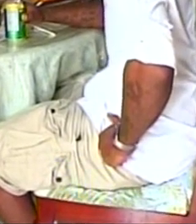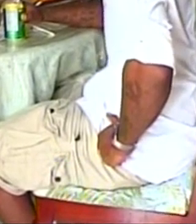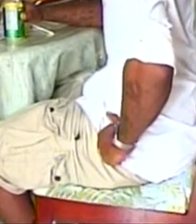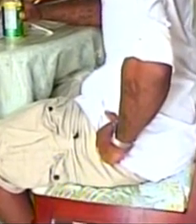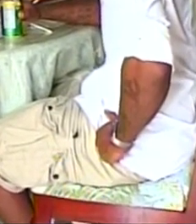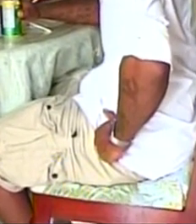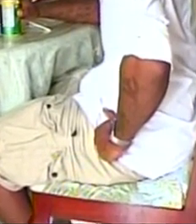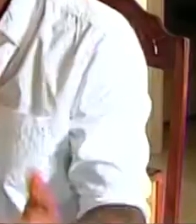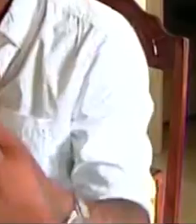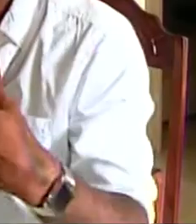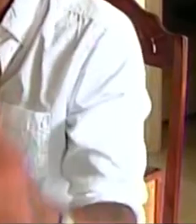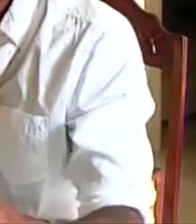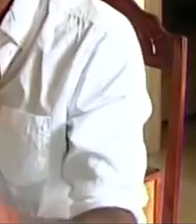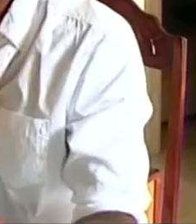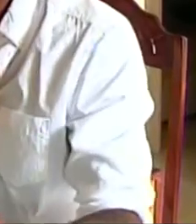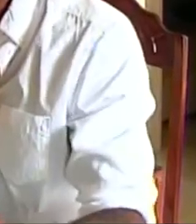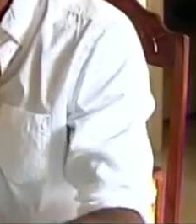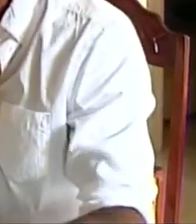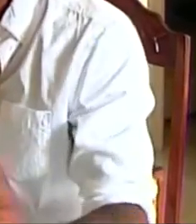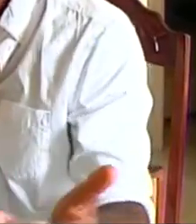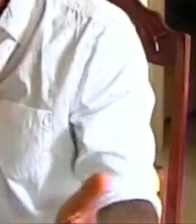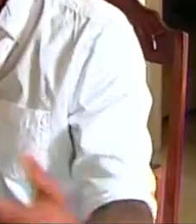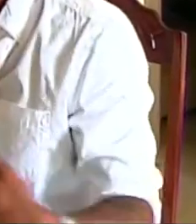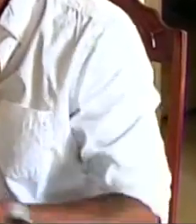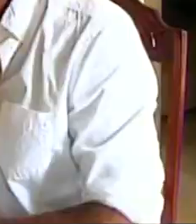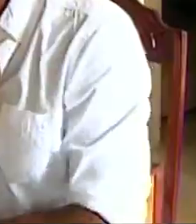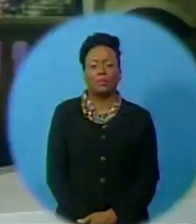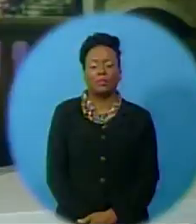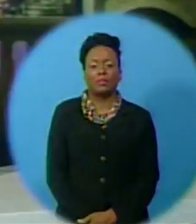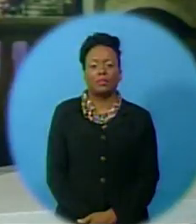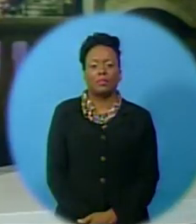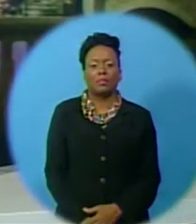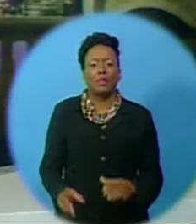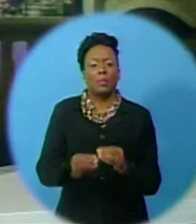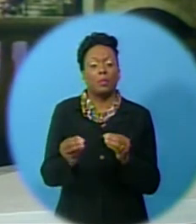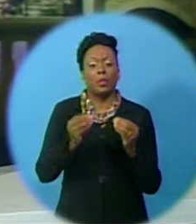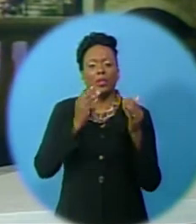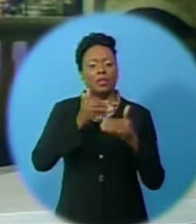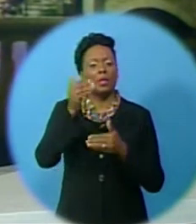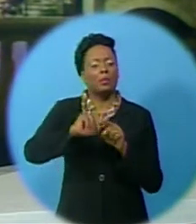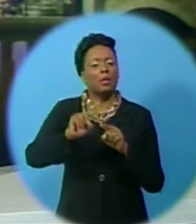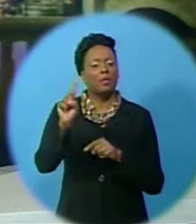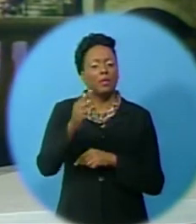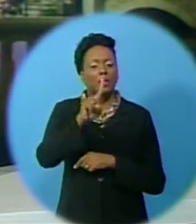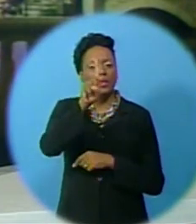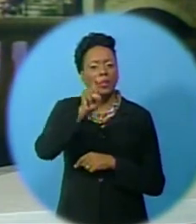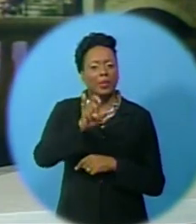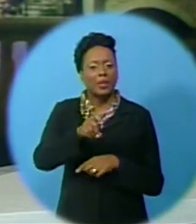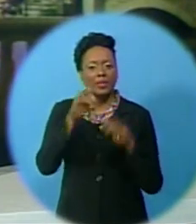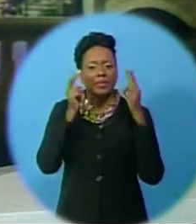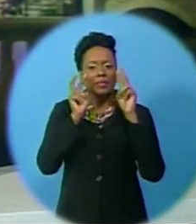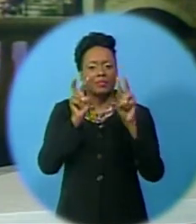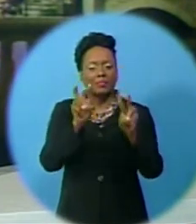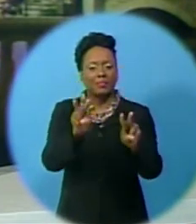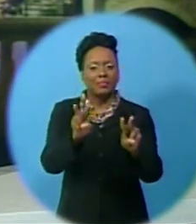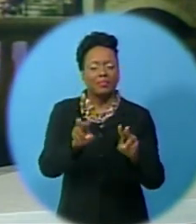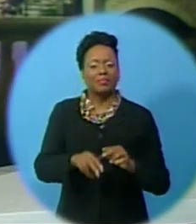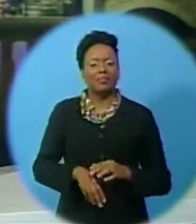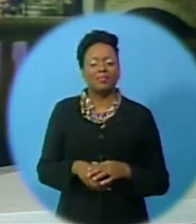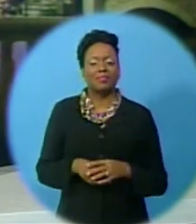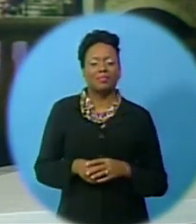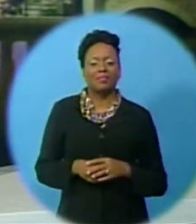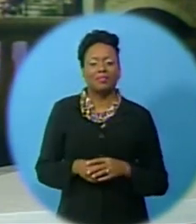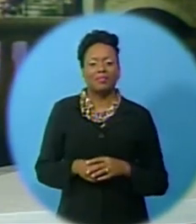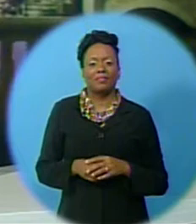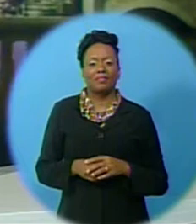island on Friday. Ryan Broom, CBC News. We'll have more news in just a moment, but first we want to get your take on this